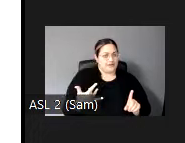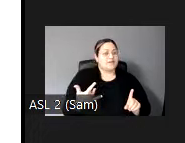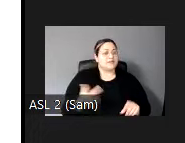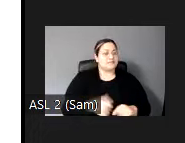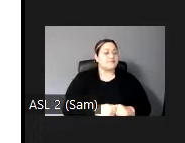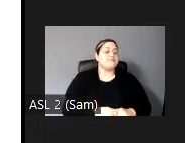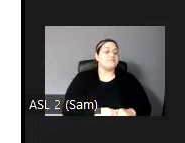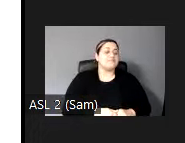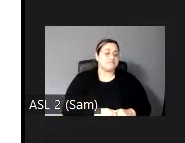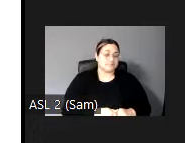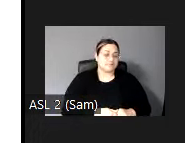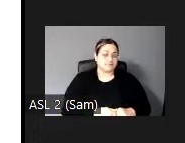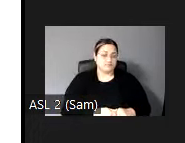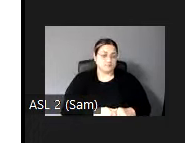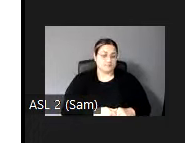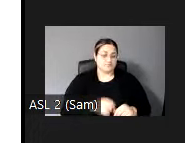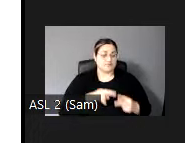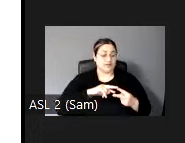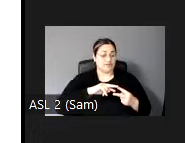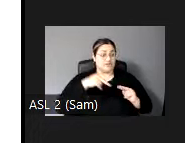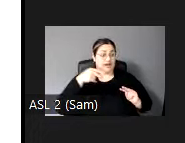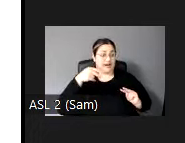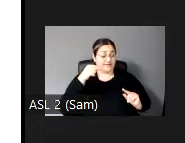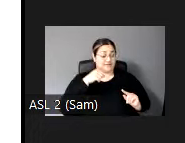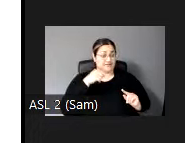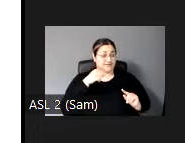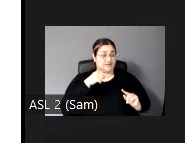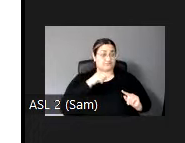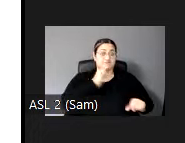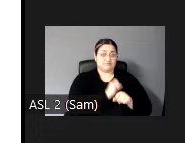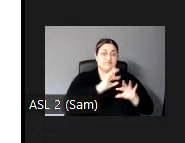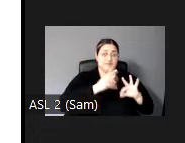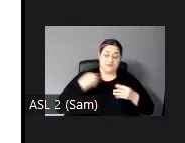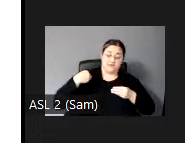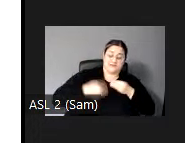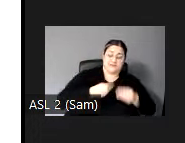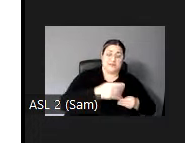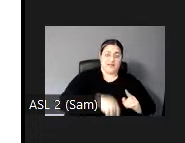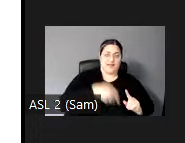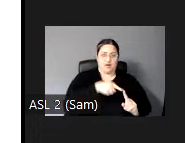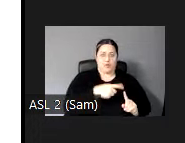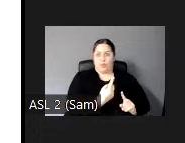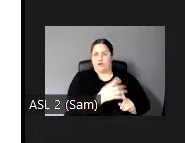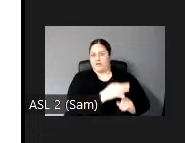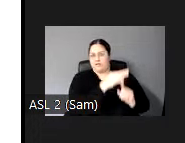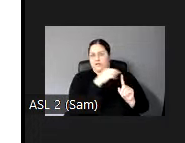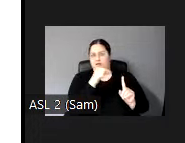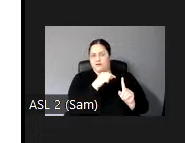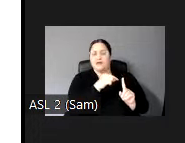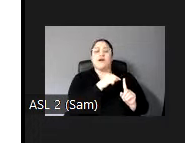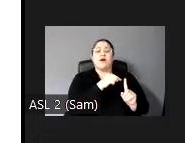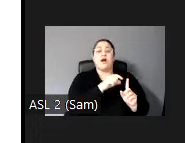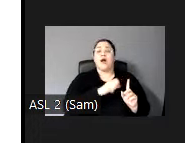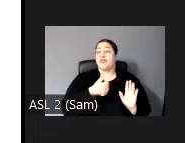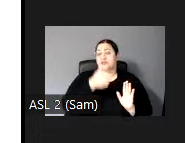going to, or one genetic factor that means you will get it. That is an extremely rare form of dementia. Most other dementias